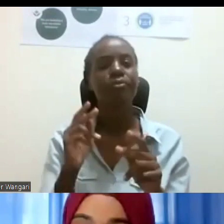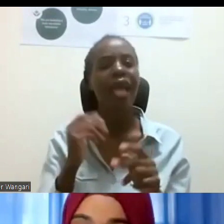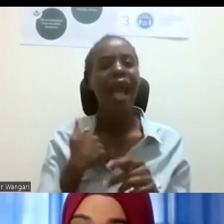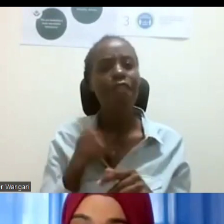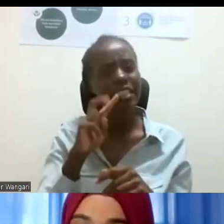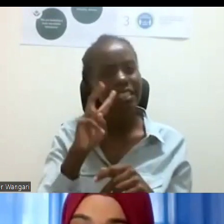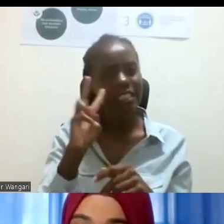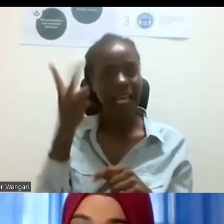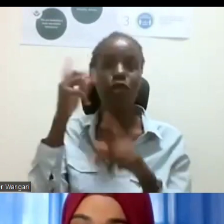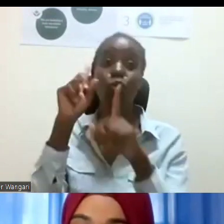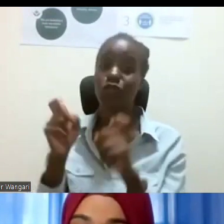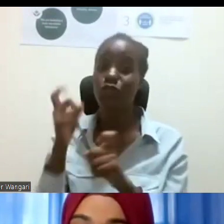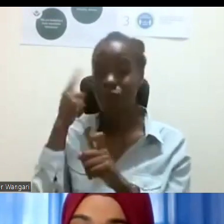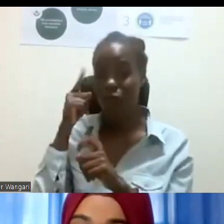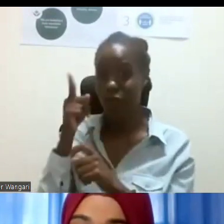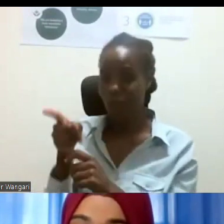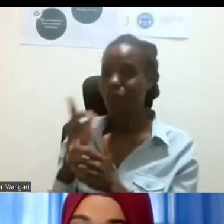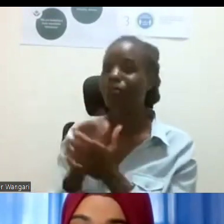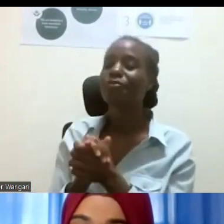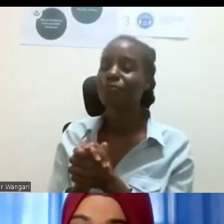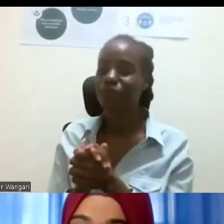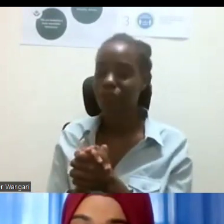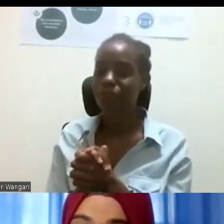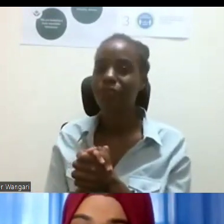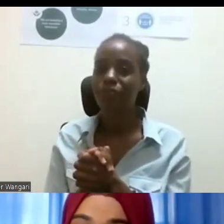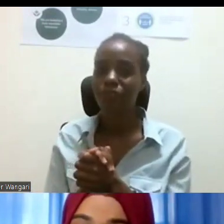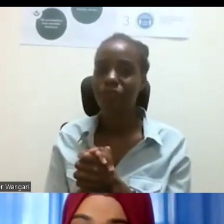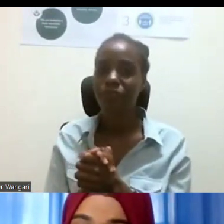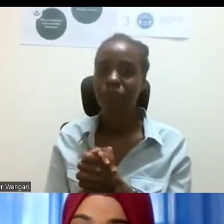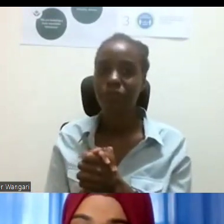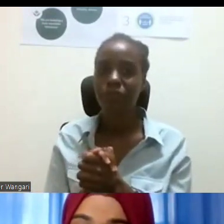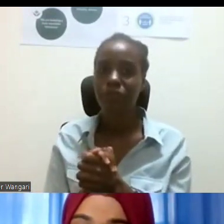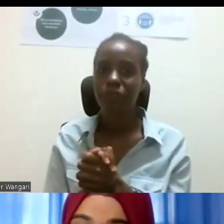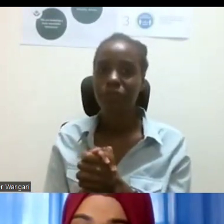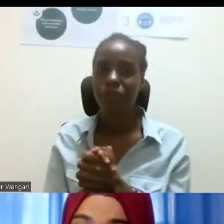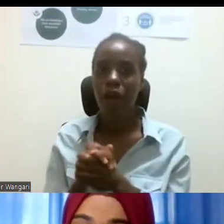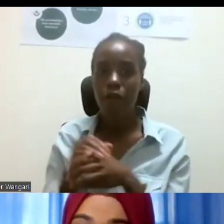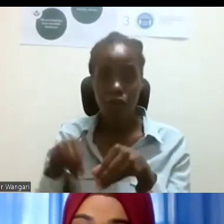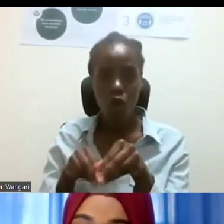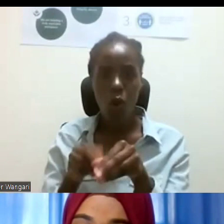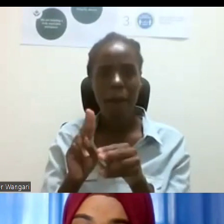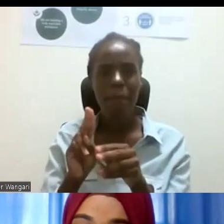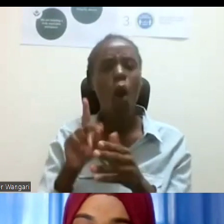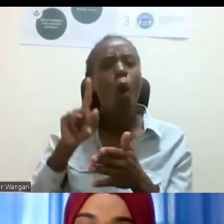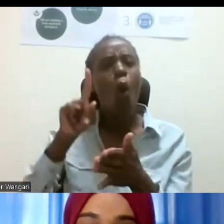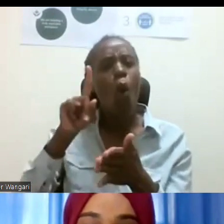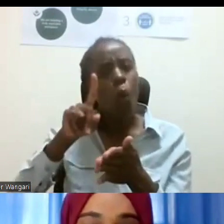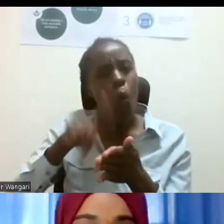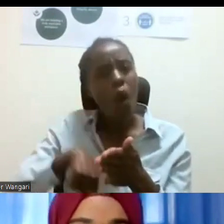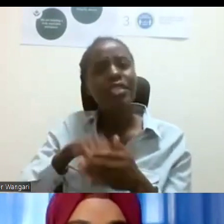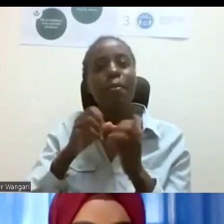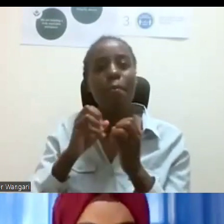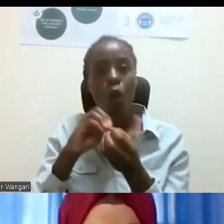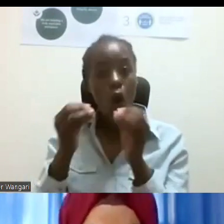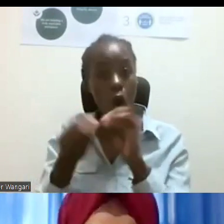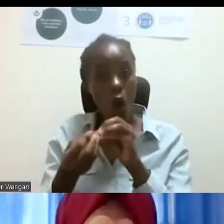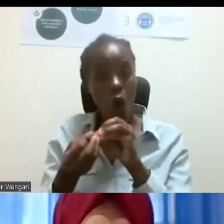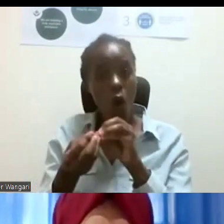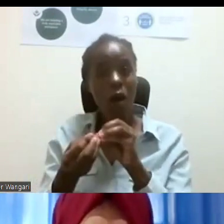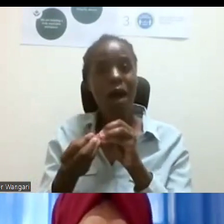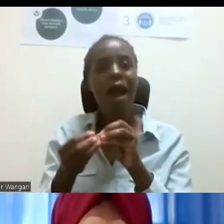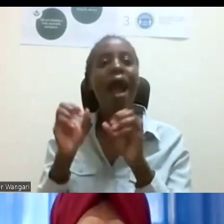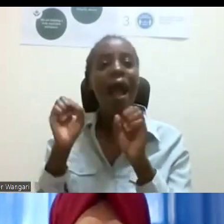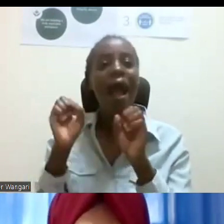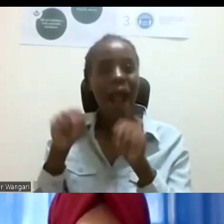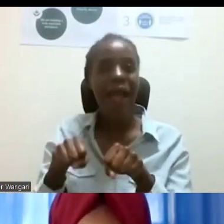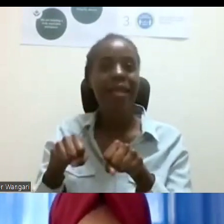that is, what more needs to be done, in your view, to ensure that both the